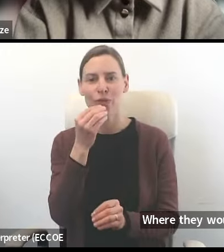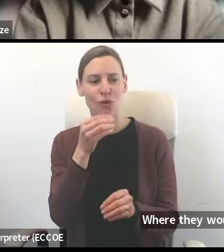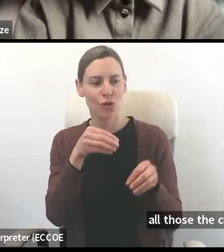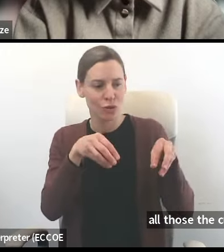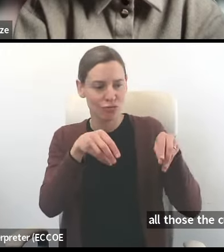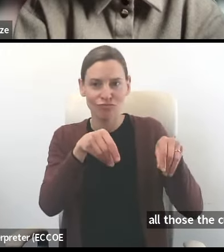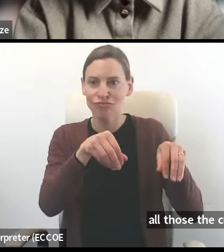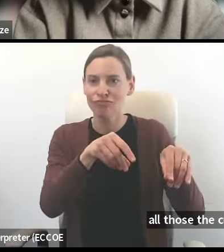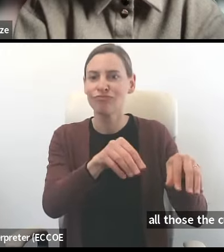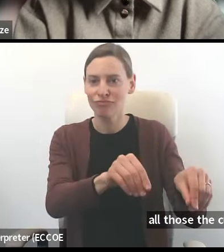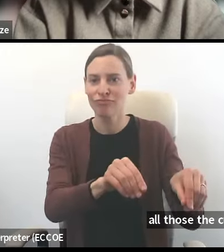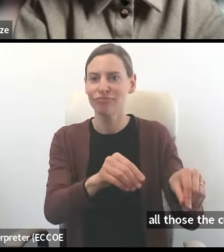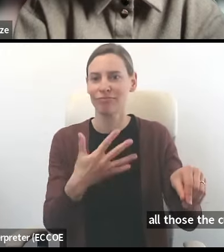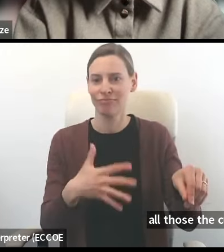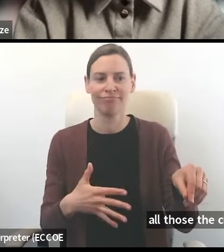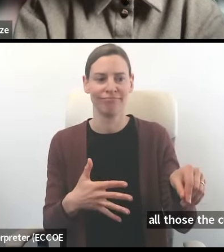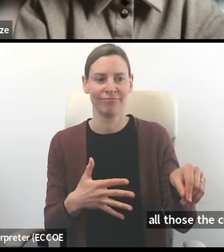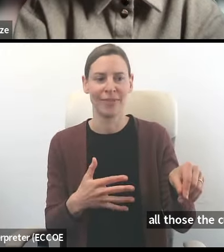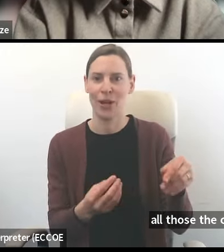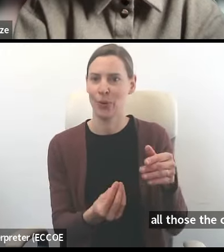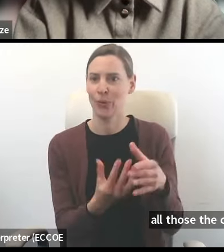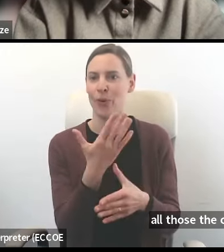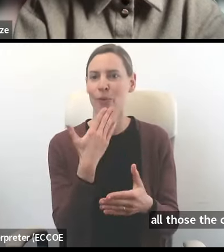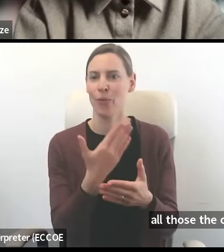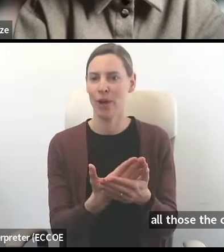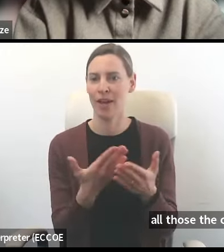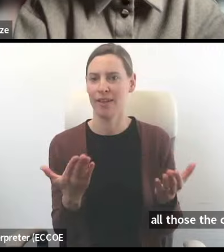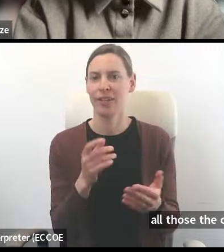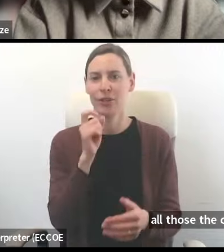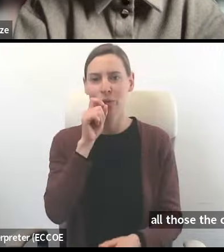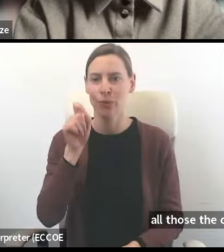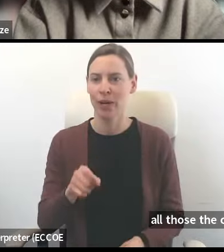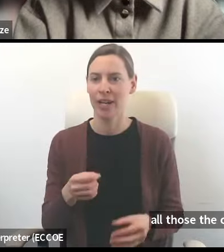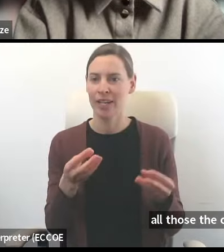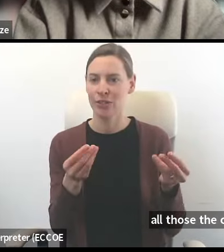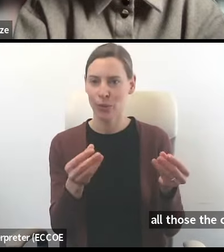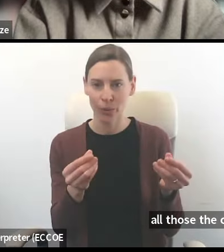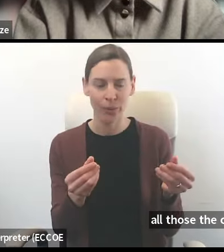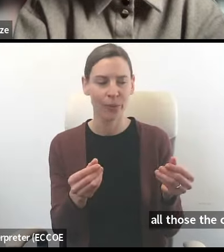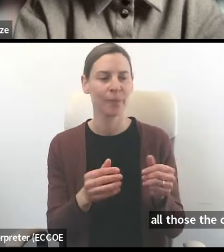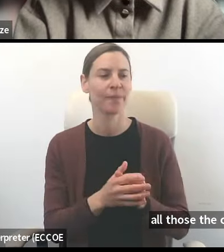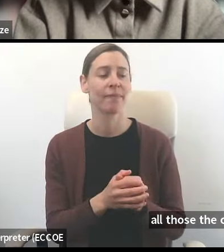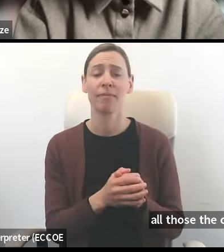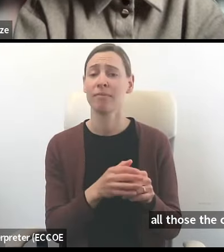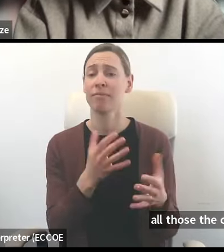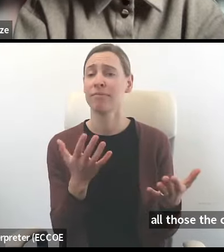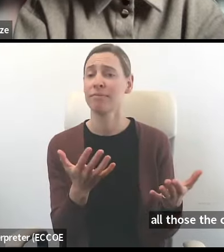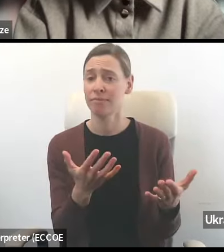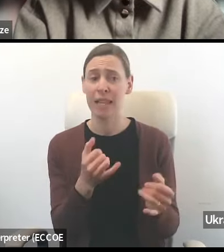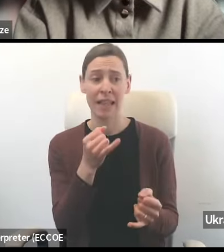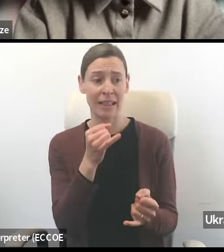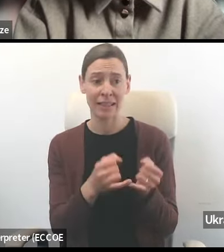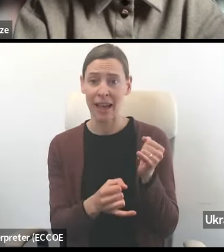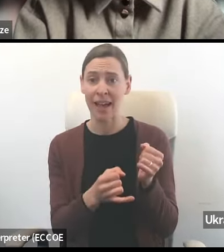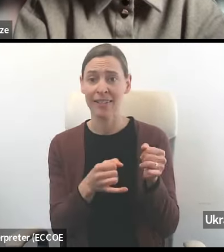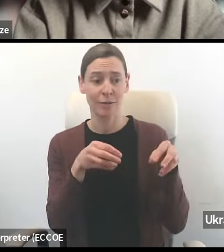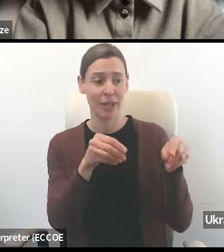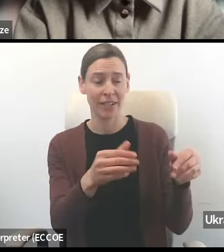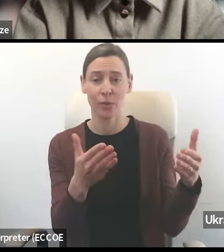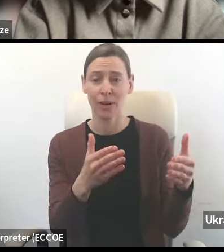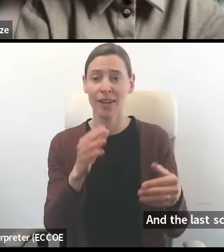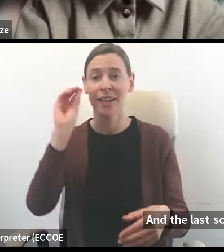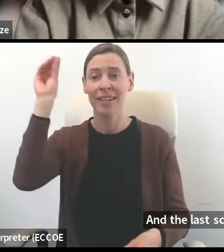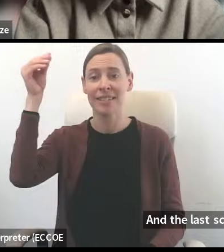here in Ukrainian on the Ukrainian soil. And the last culture was the sunflowers. So they stayed there for 2 years, the